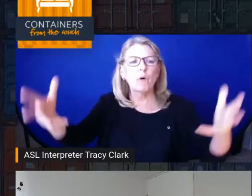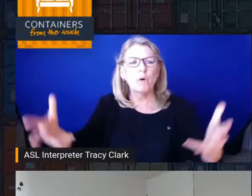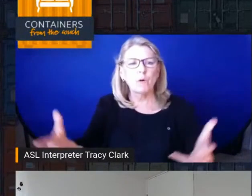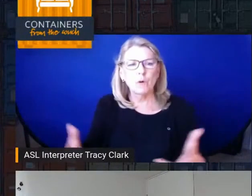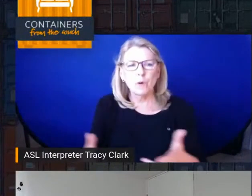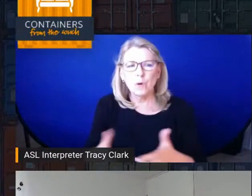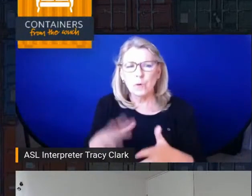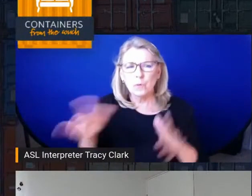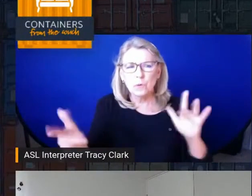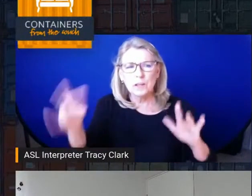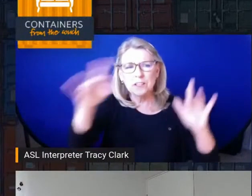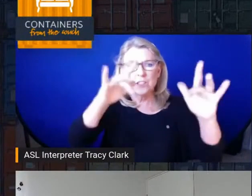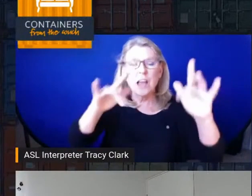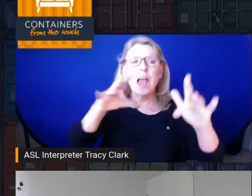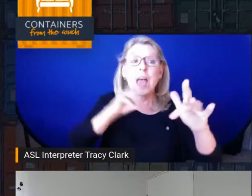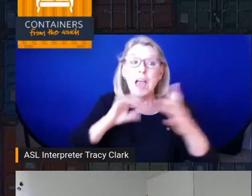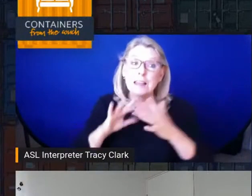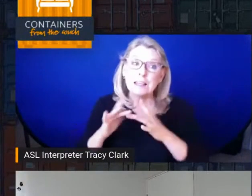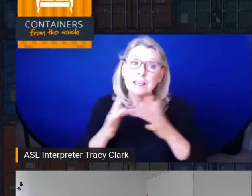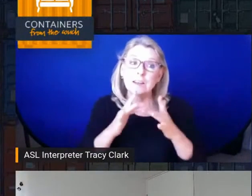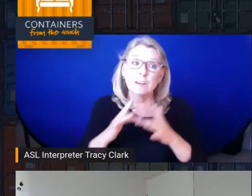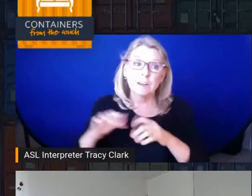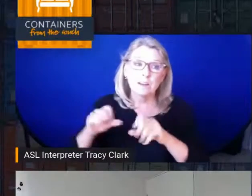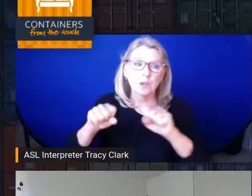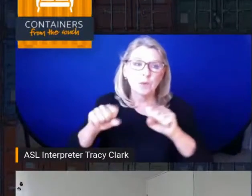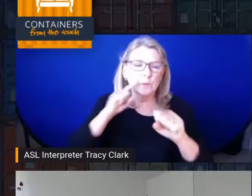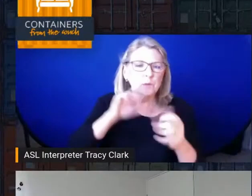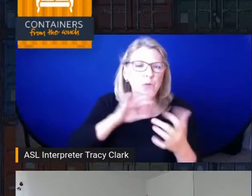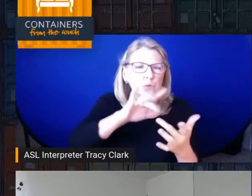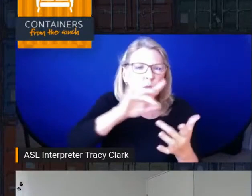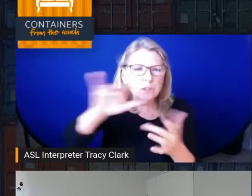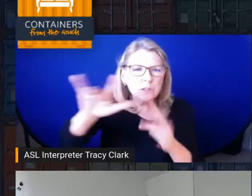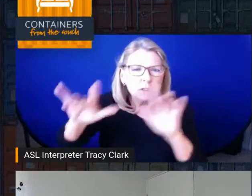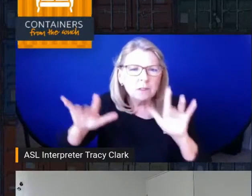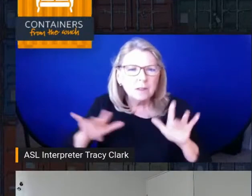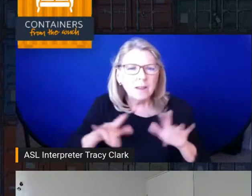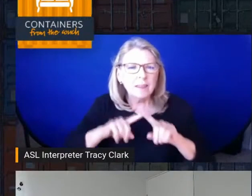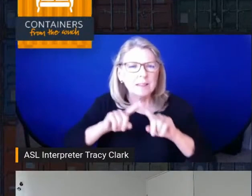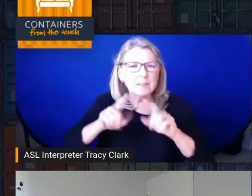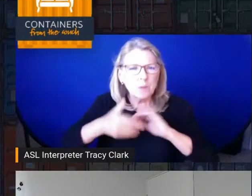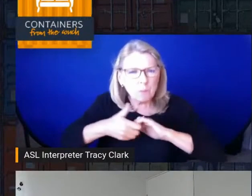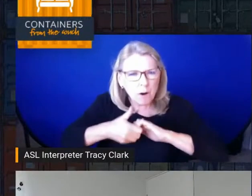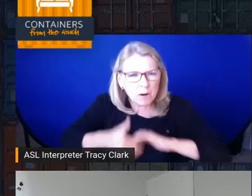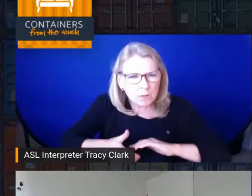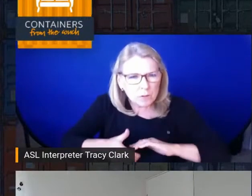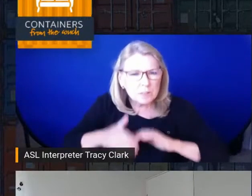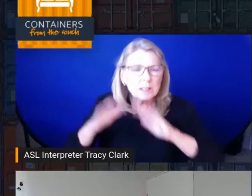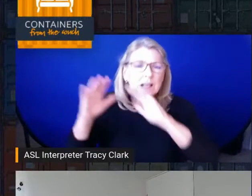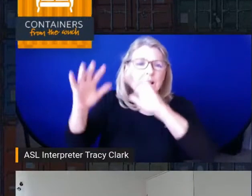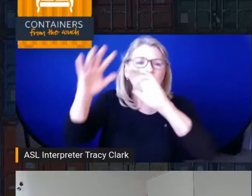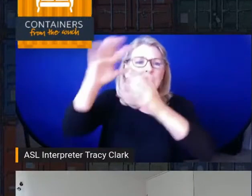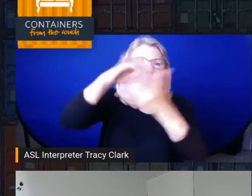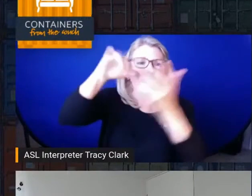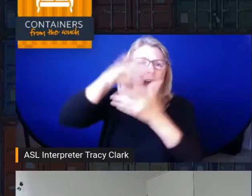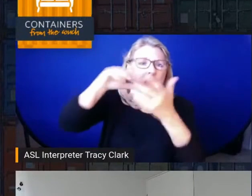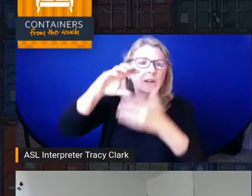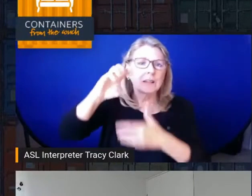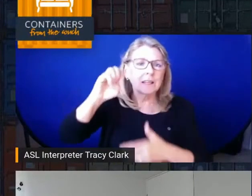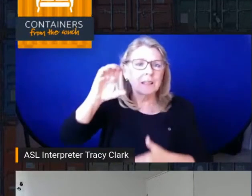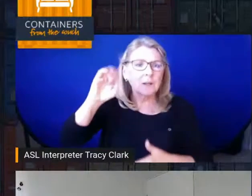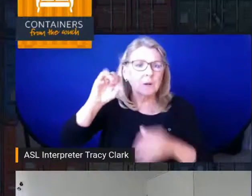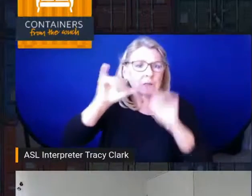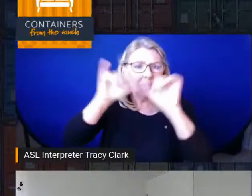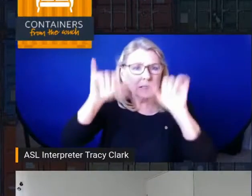to reach all their various partners, all their different cloud ecosystems, and connectivity options. And so I would say that